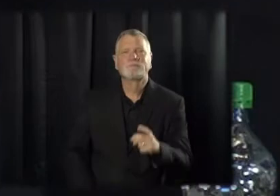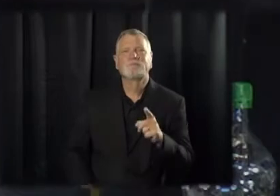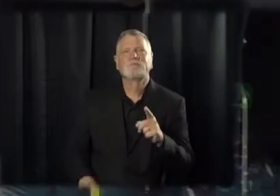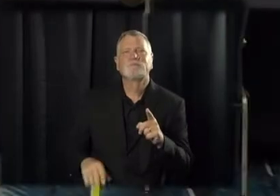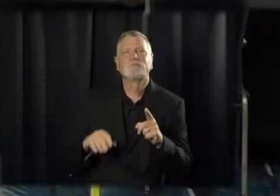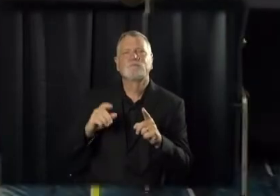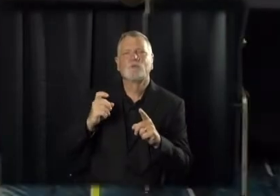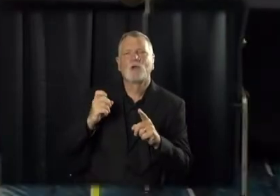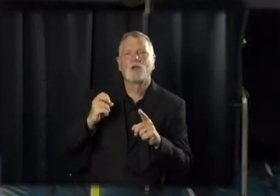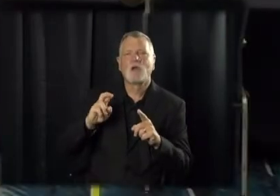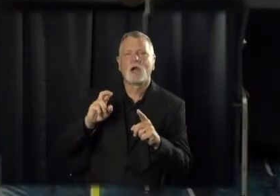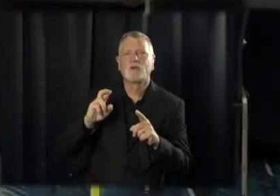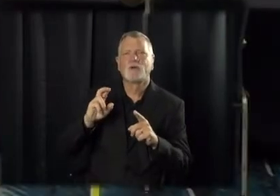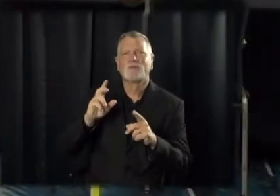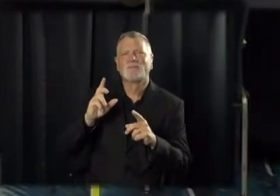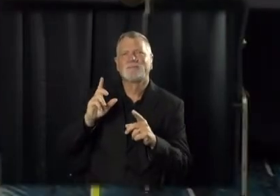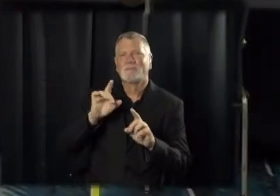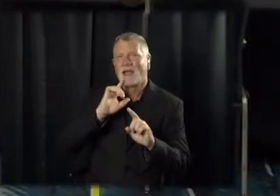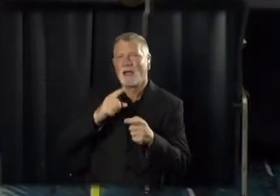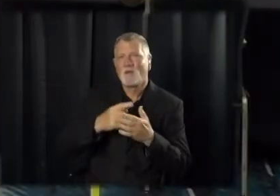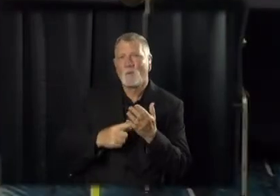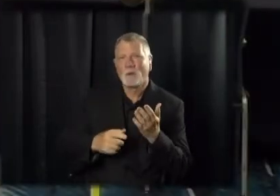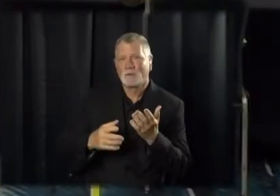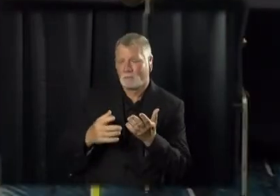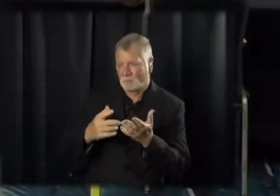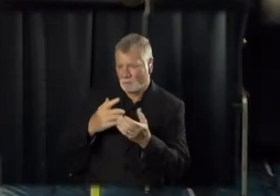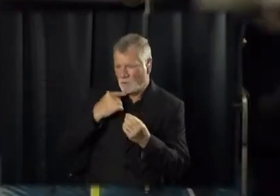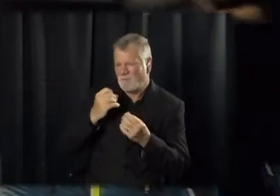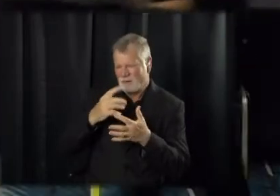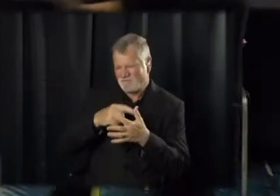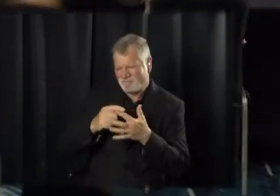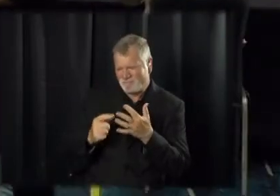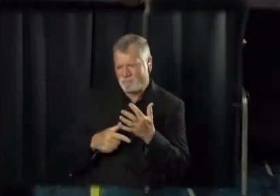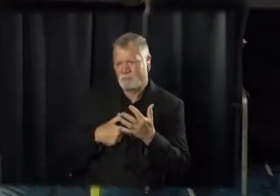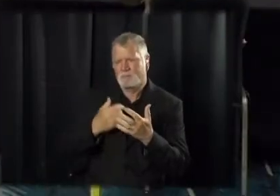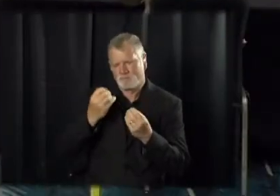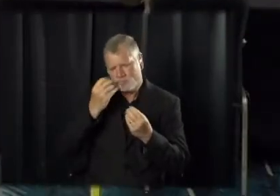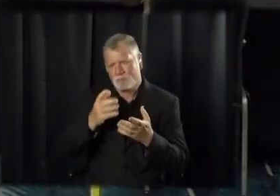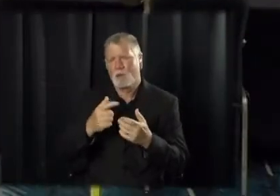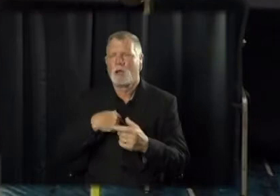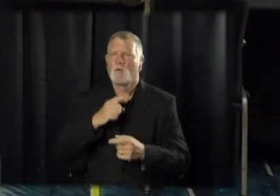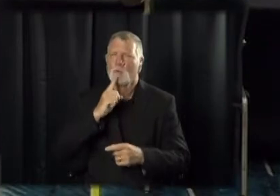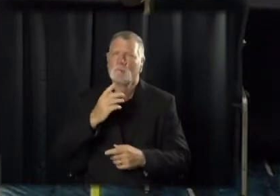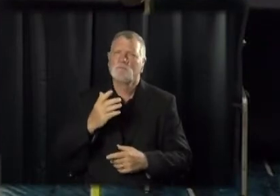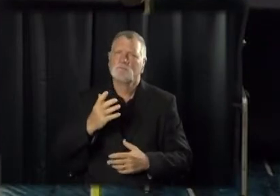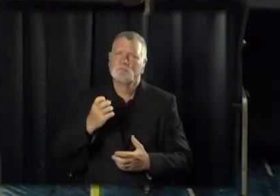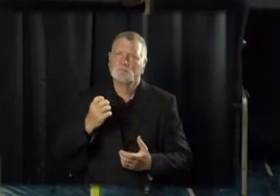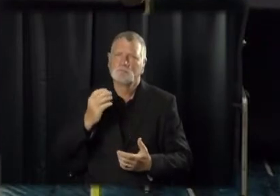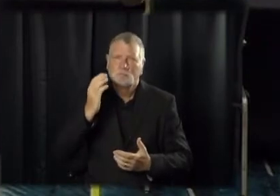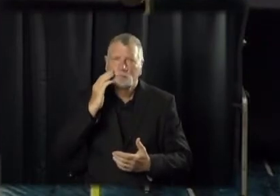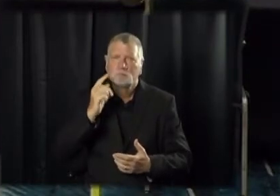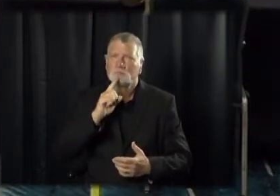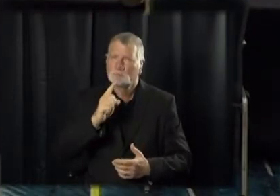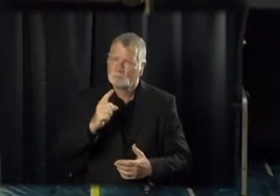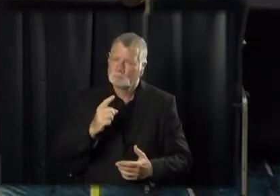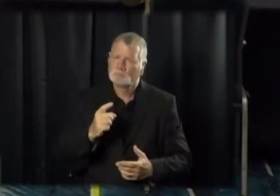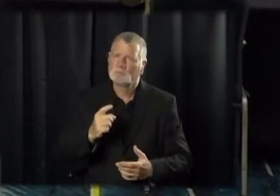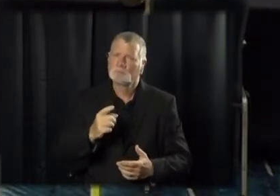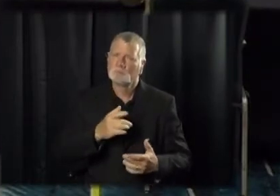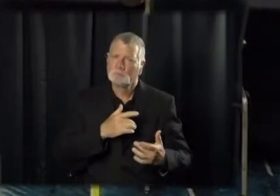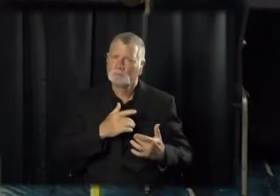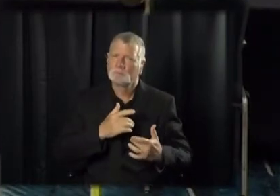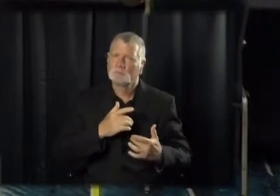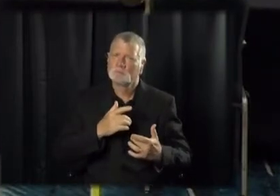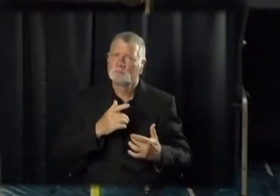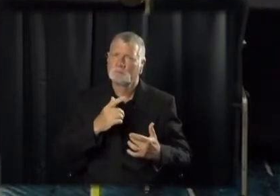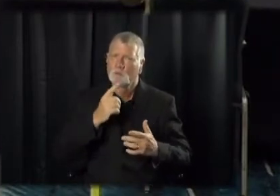if I could try and answer just a handful of the things. You've raised many. So first, I wanted to assure you that we are indeed, again, as the chairman just